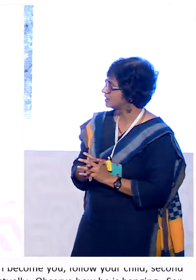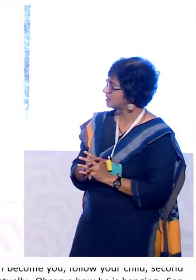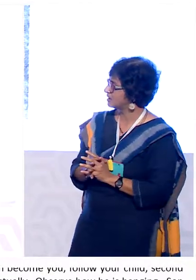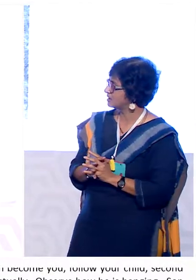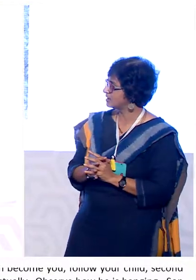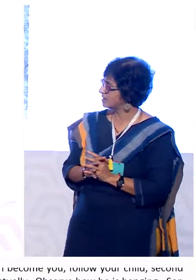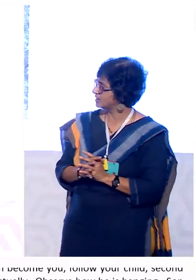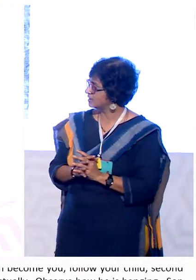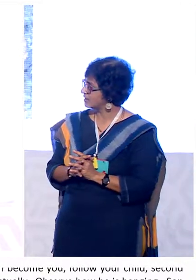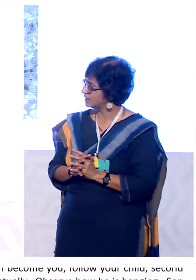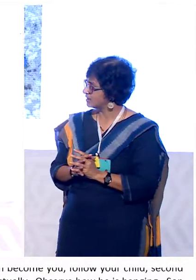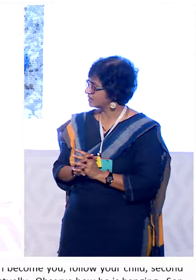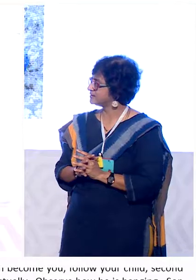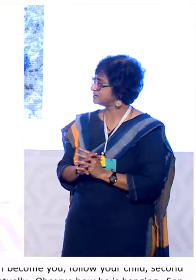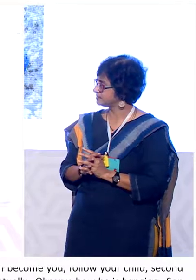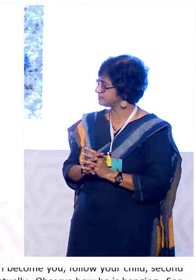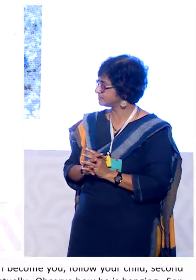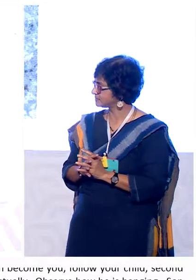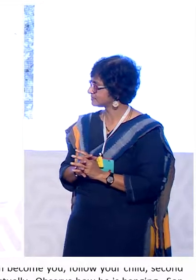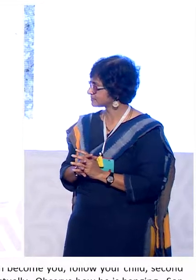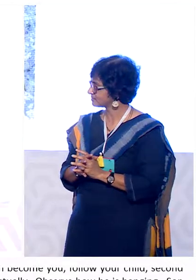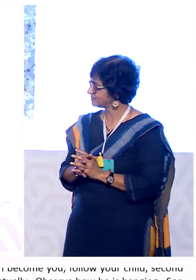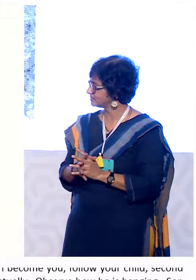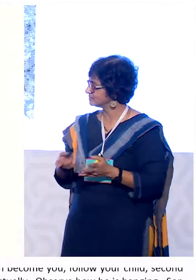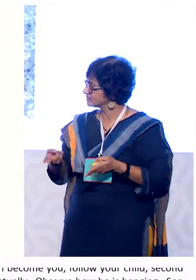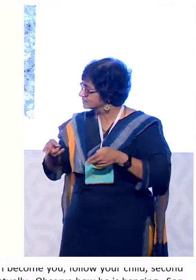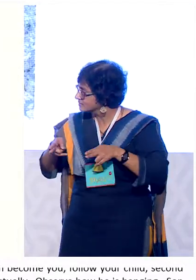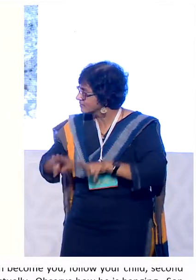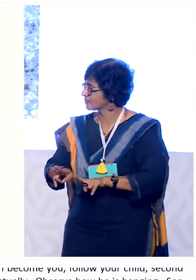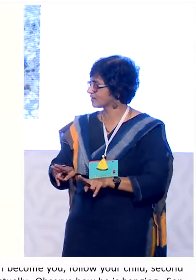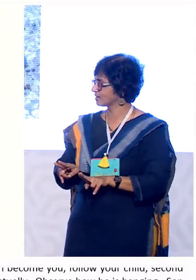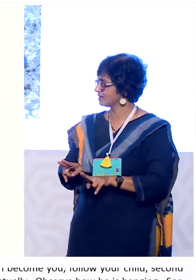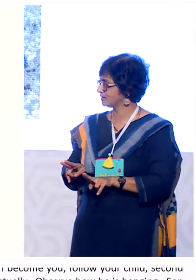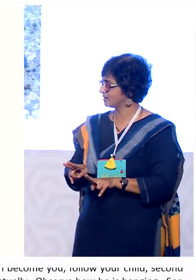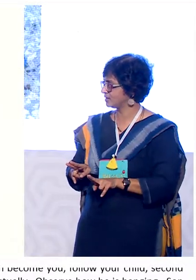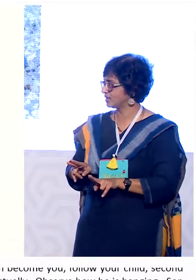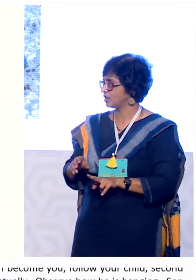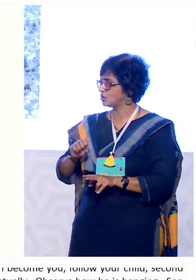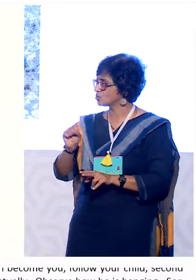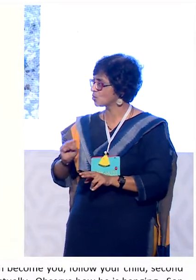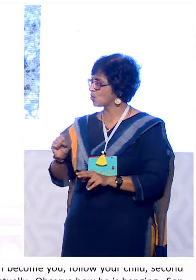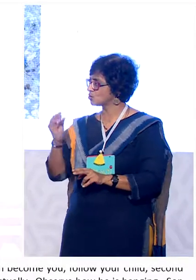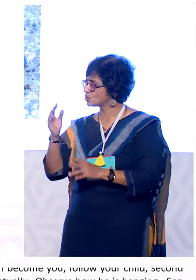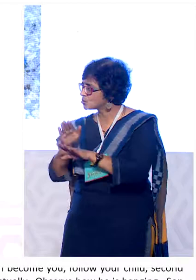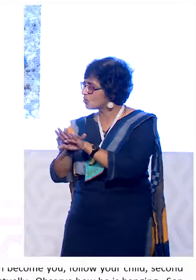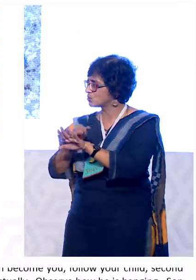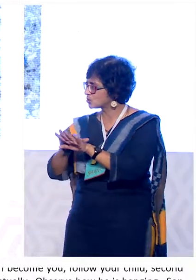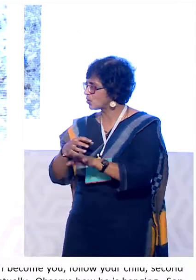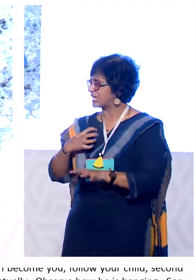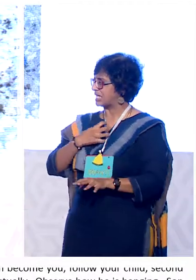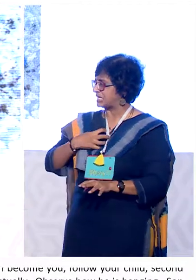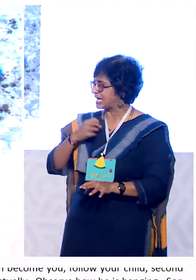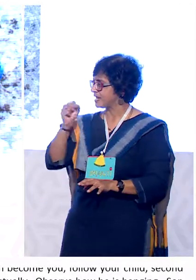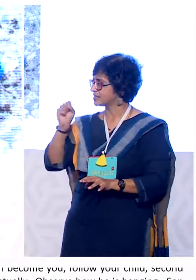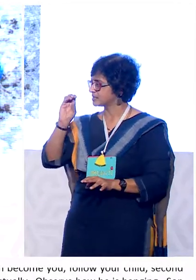also works if you're not autistic. So what happened was, we were doing this and doing this with my